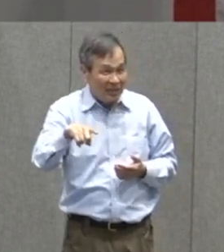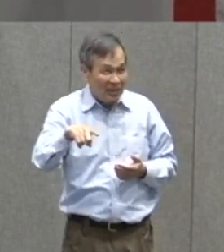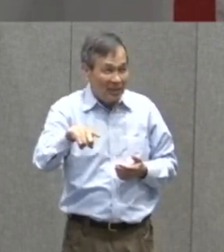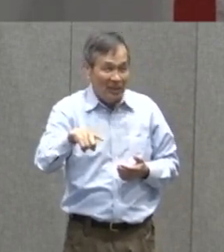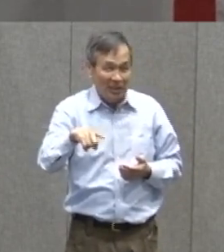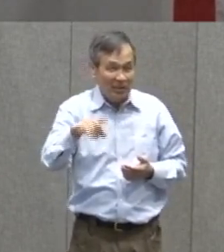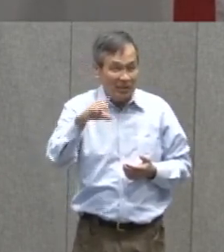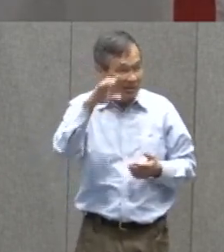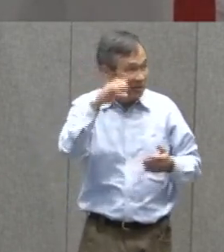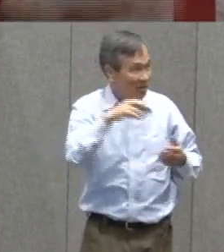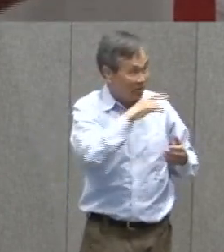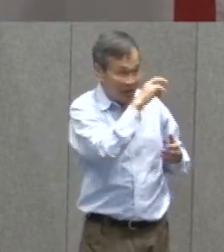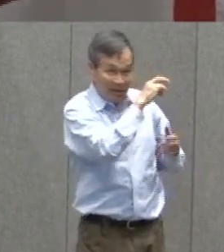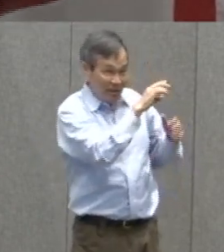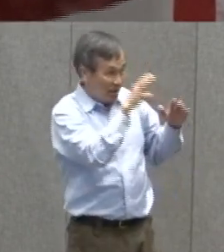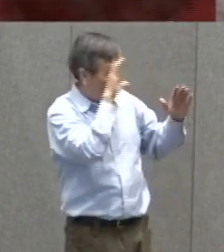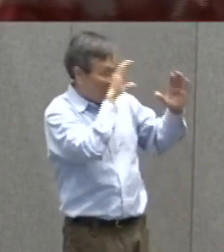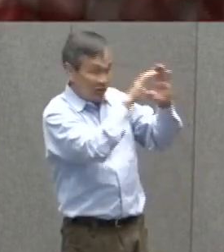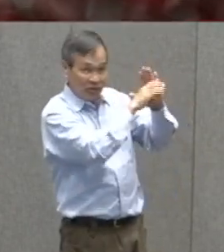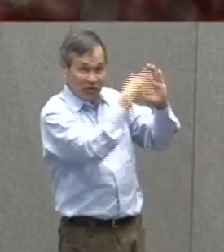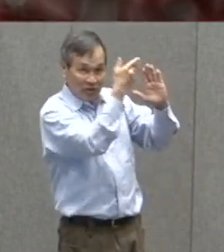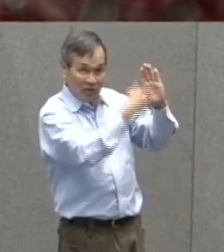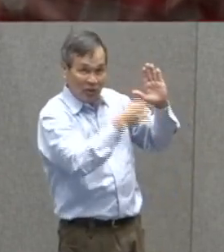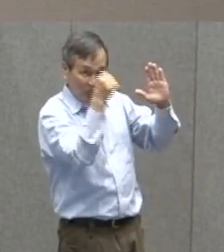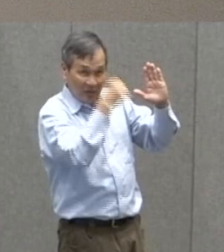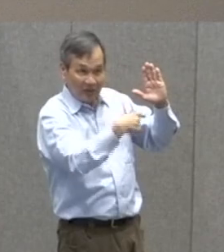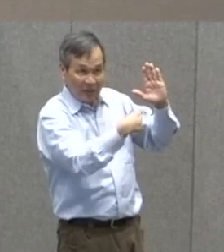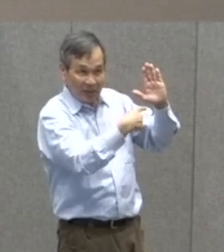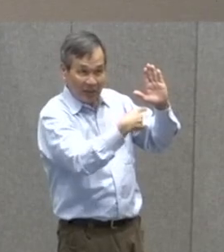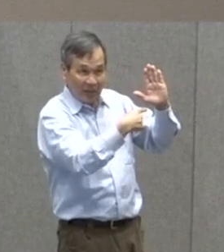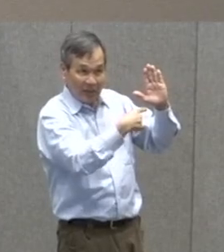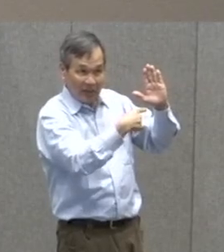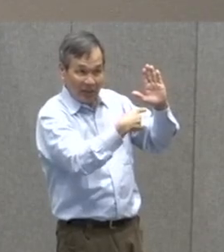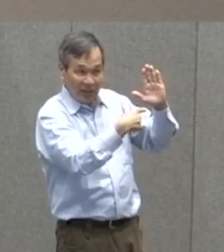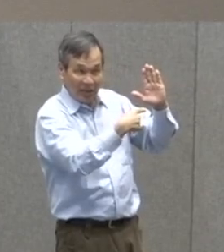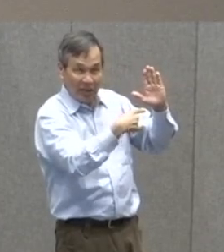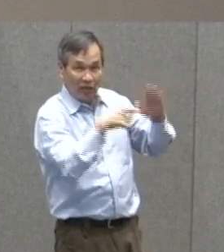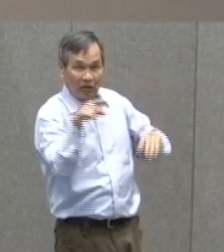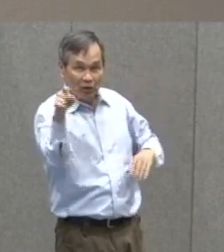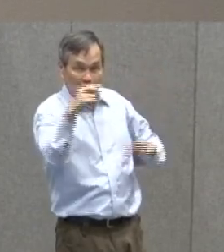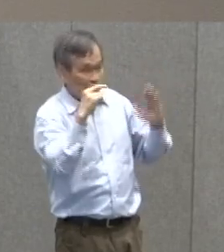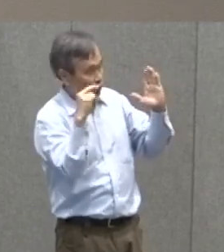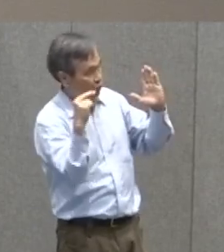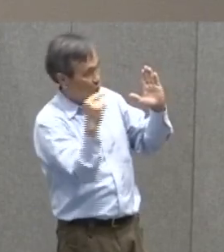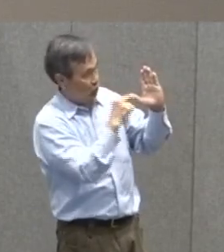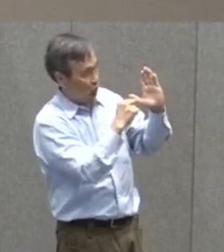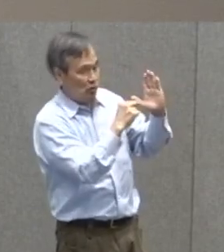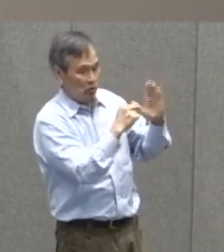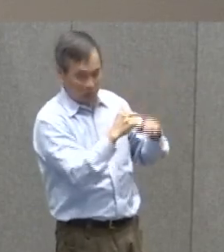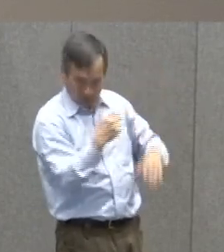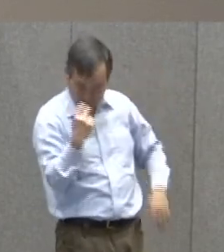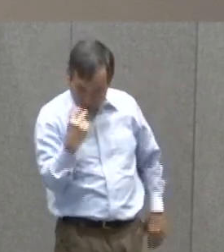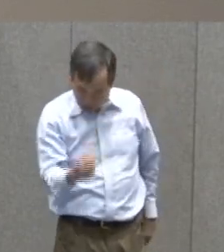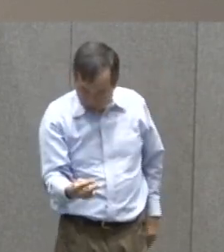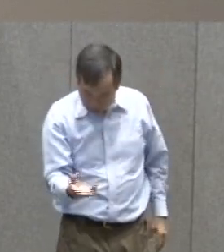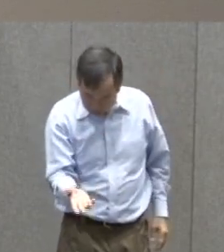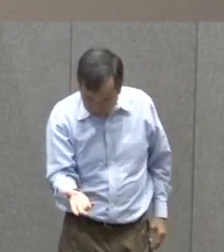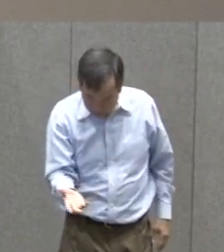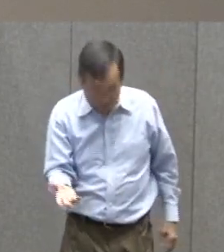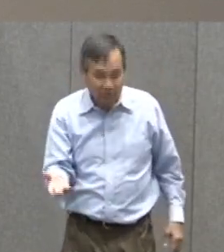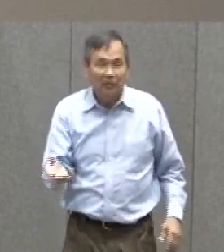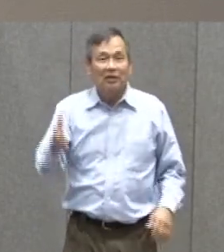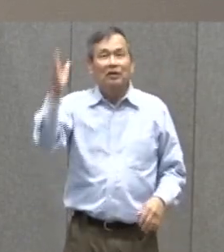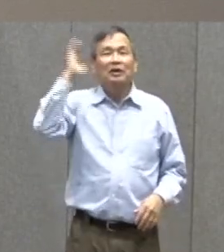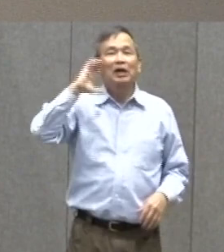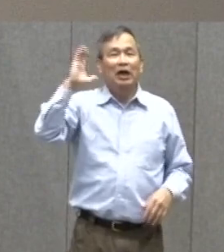photo, so if we walk over here, look at the photo. I don't know if you observed, I did, because back when